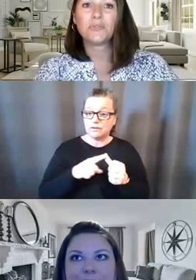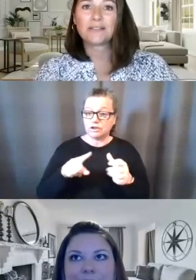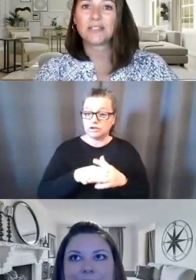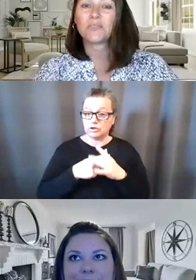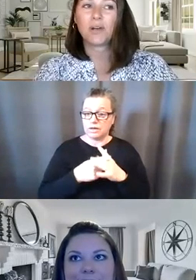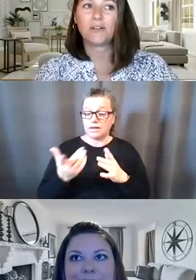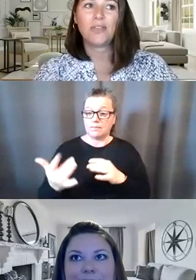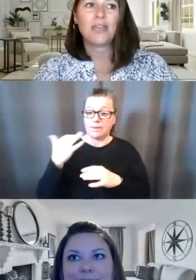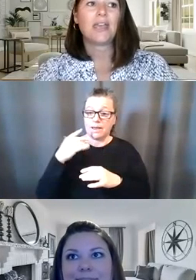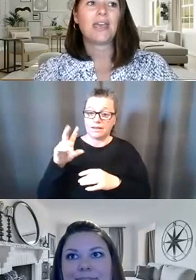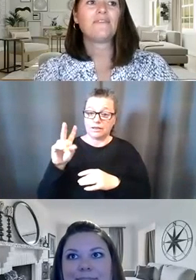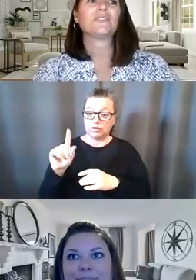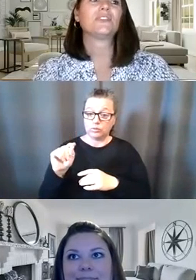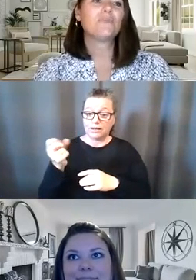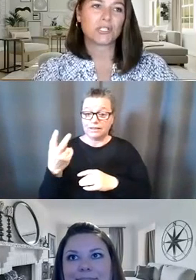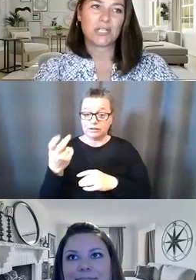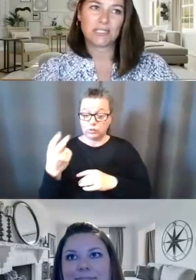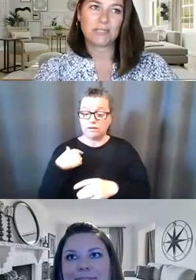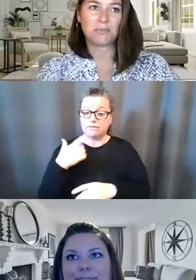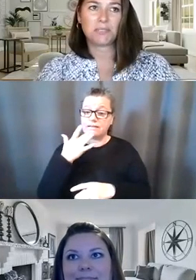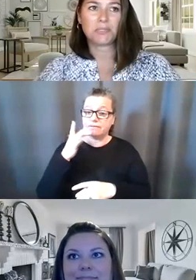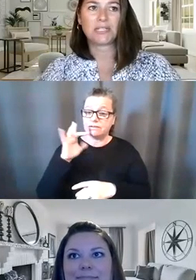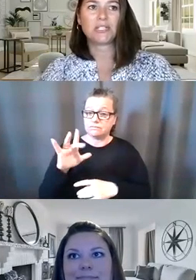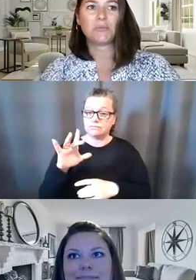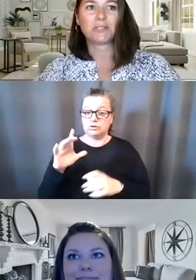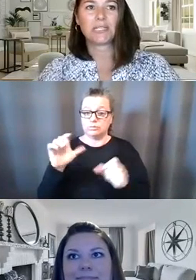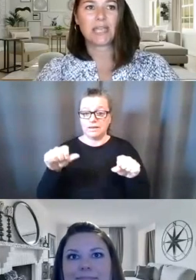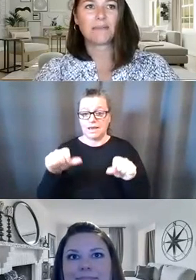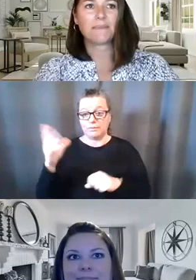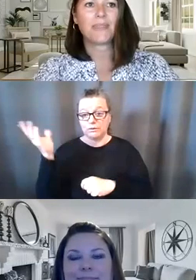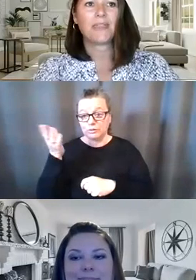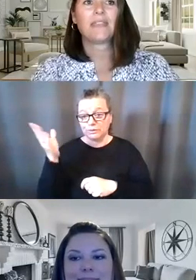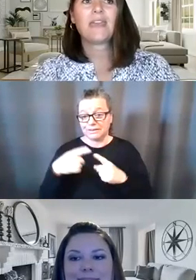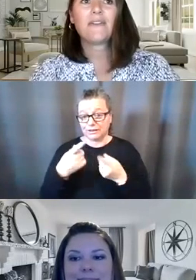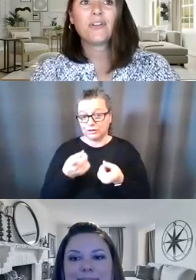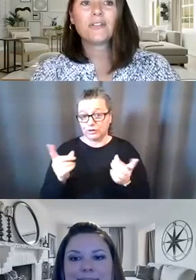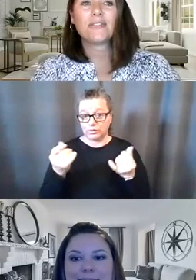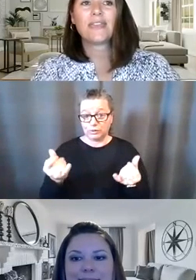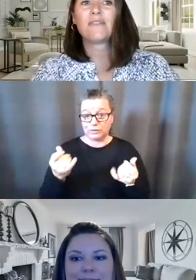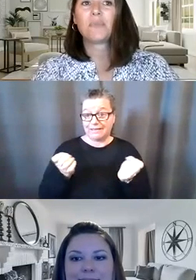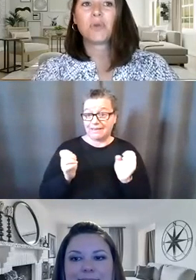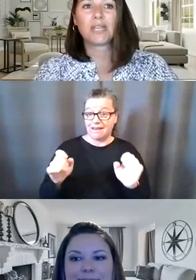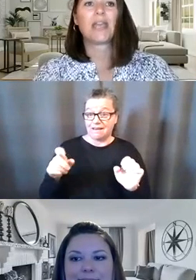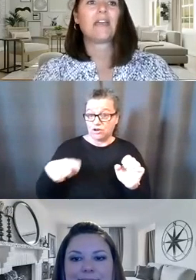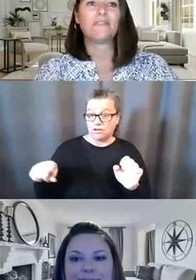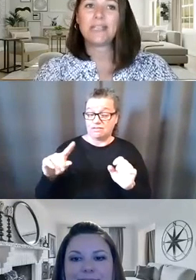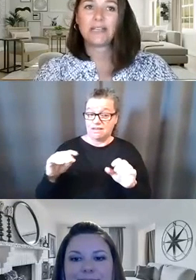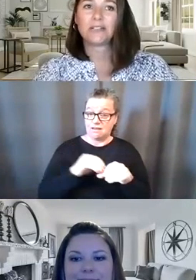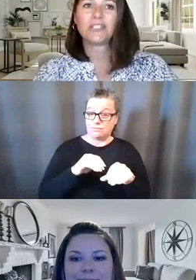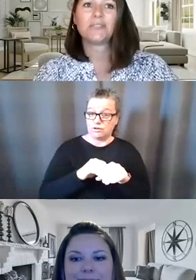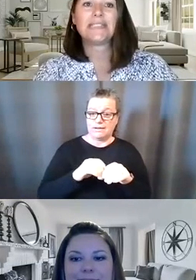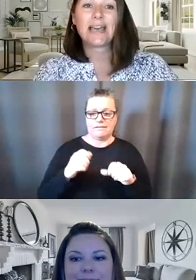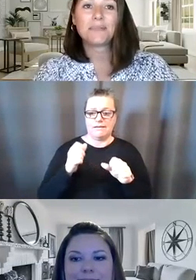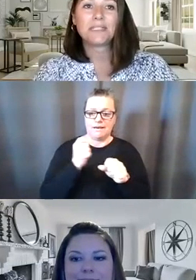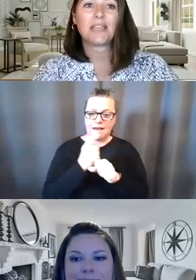in 2012 and feel so fortunate to be able to present to you all today. The effort that they have put in every year